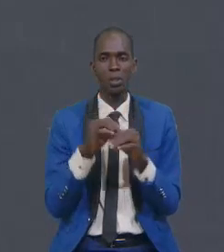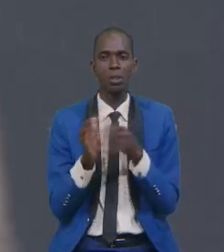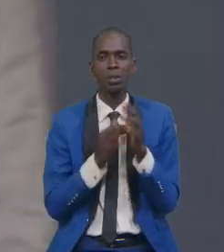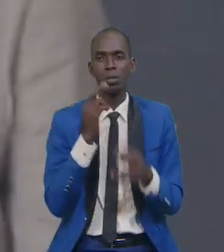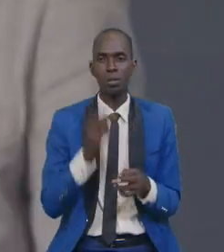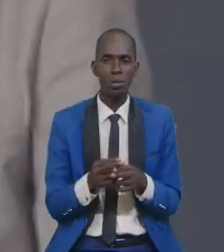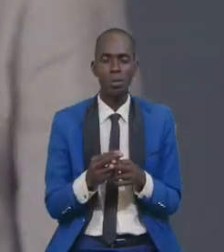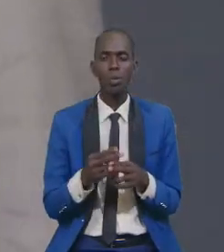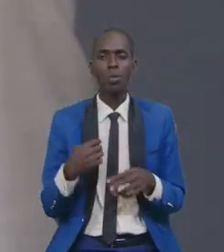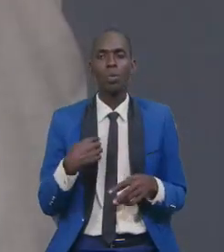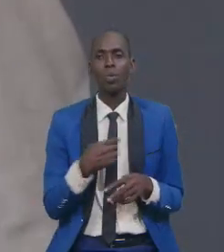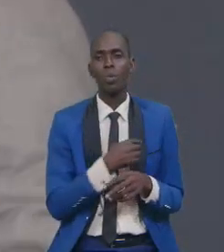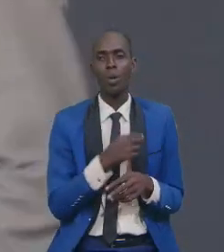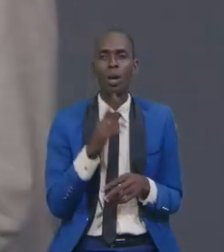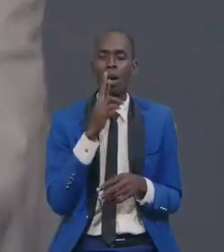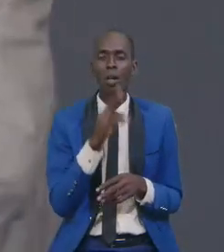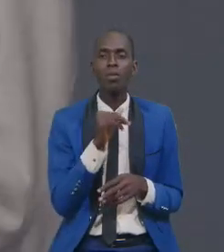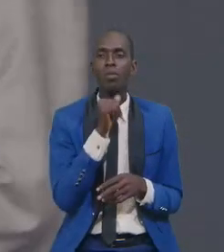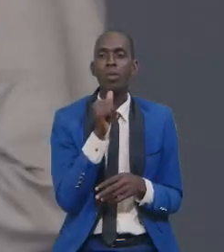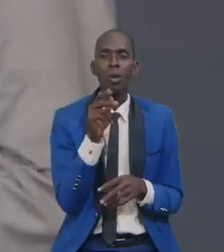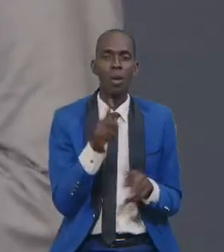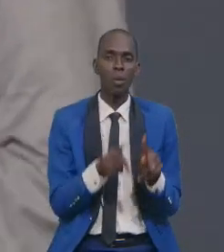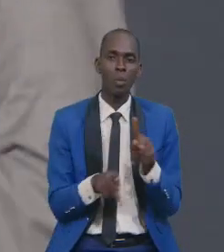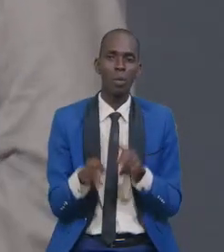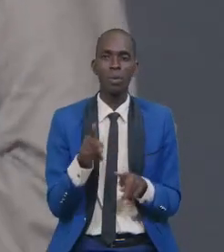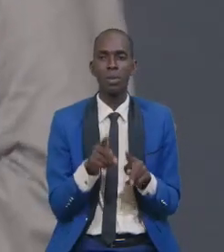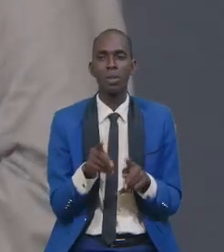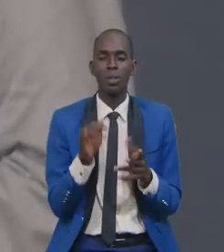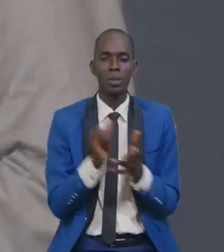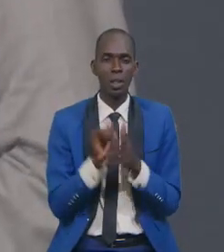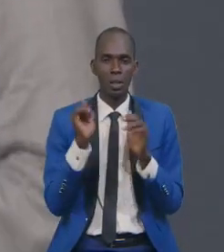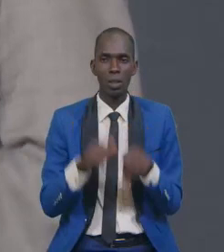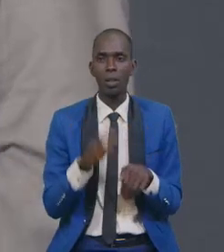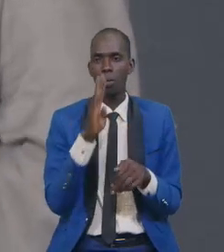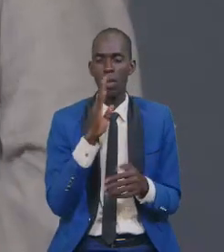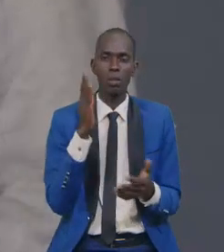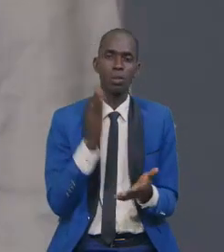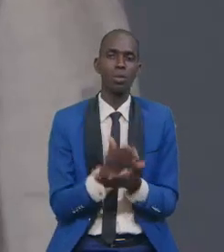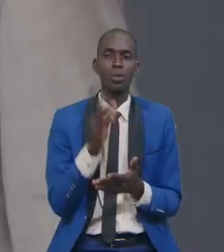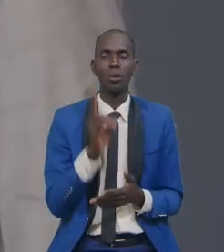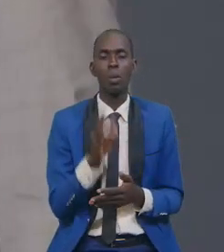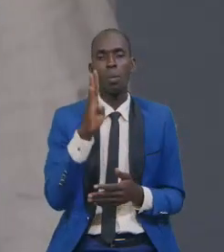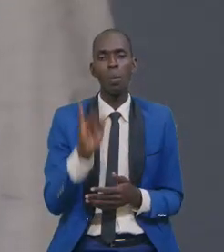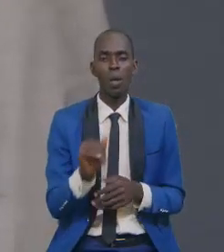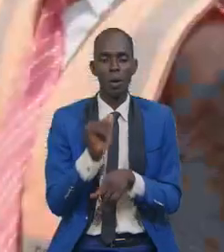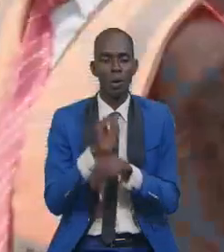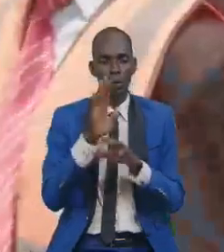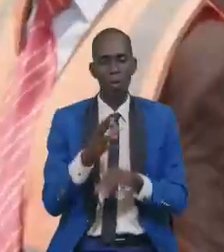We're not people that can be stopped by agents of